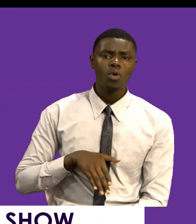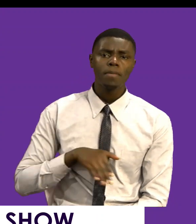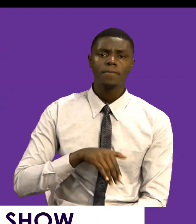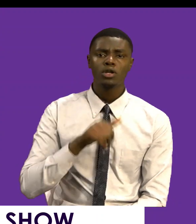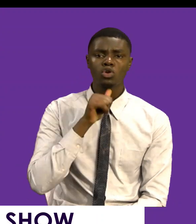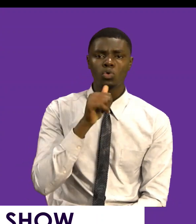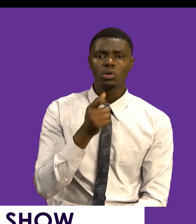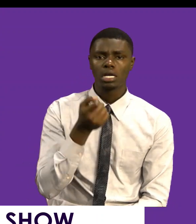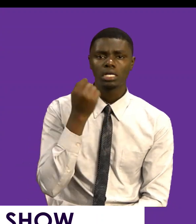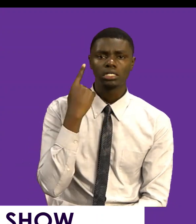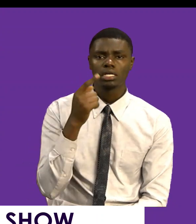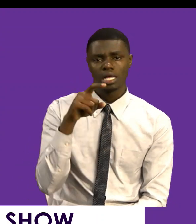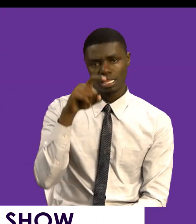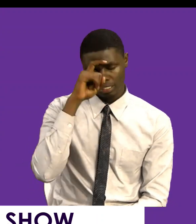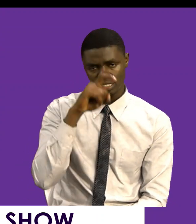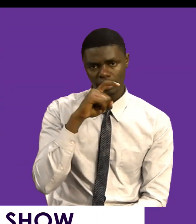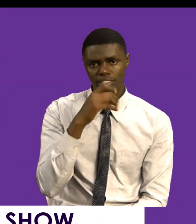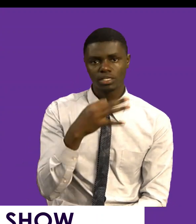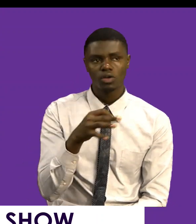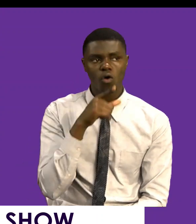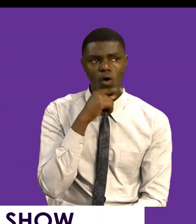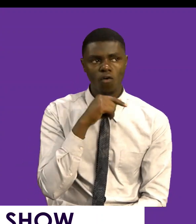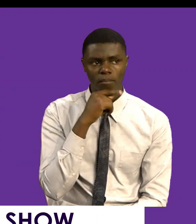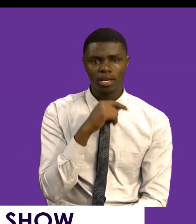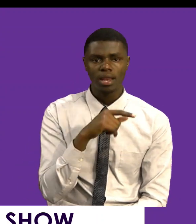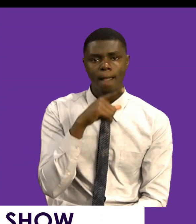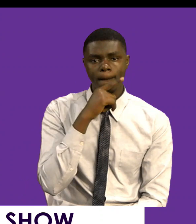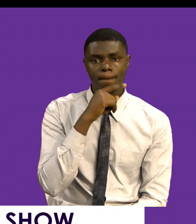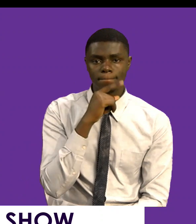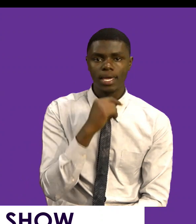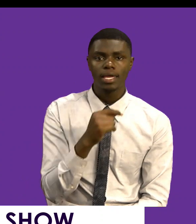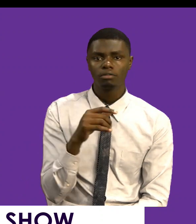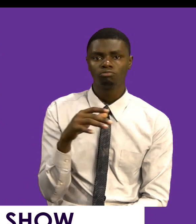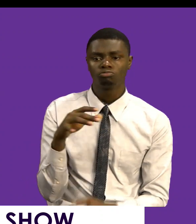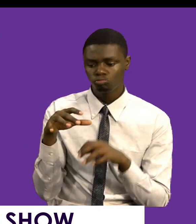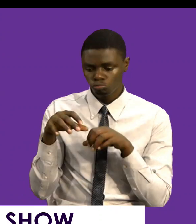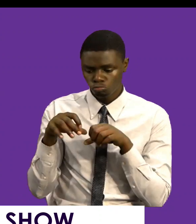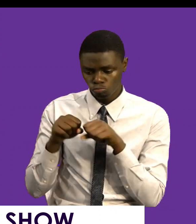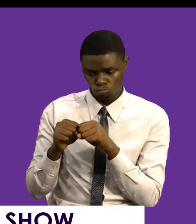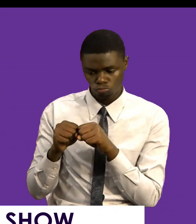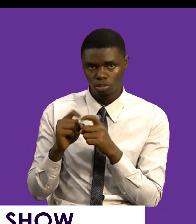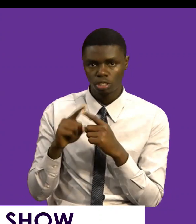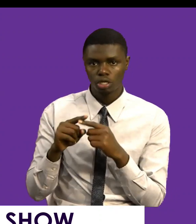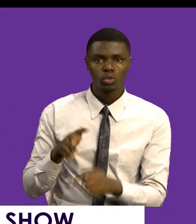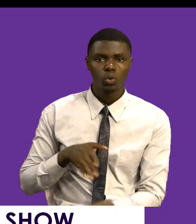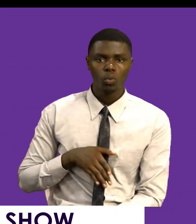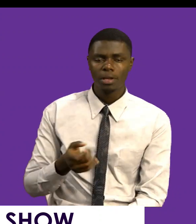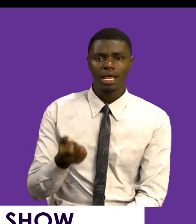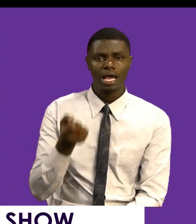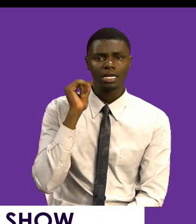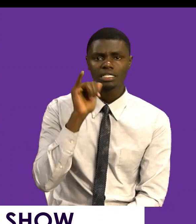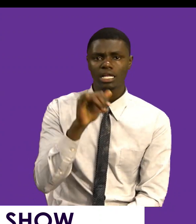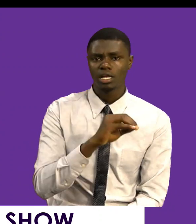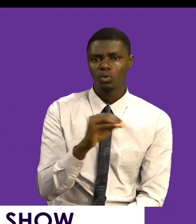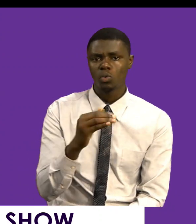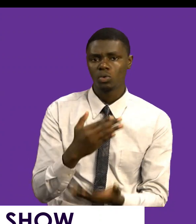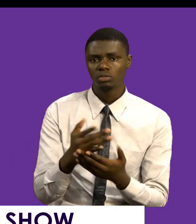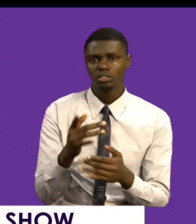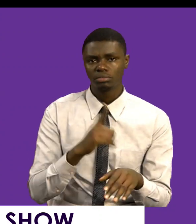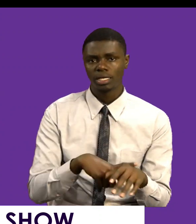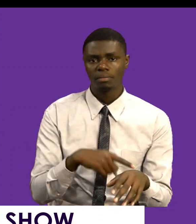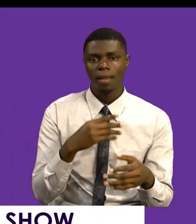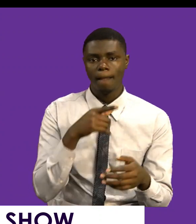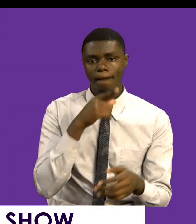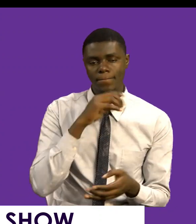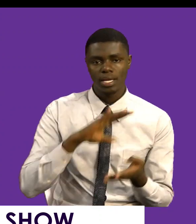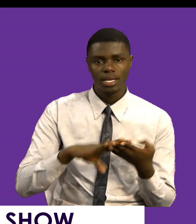understand the extent of the jealousy of men. Men are possessive to their women. They don't understand it. So sometimes men get